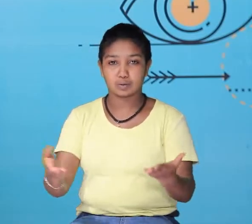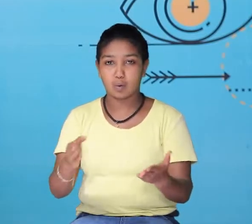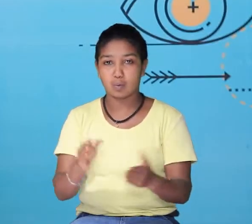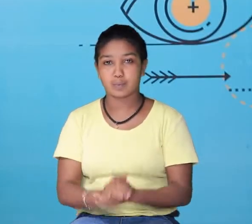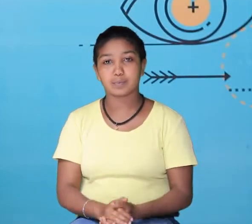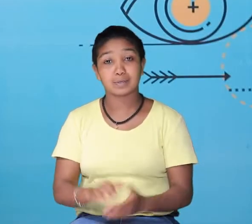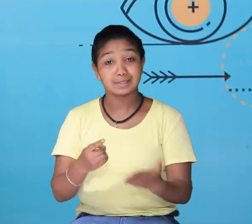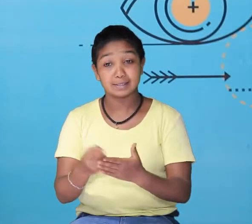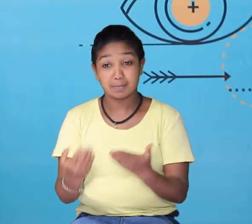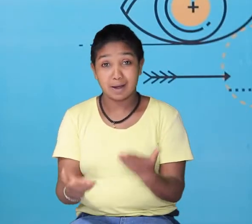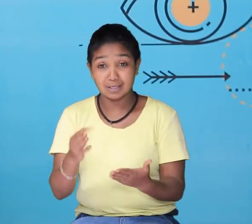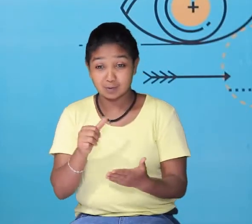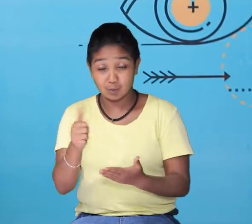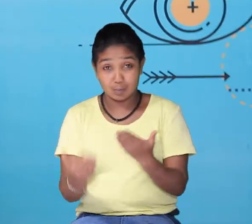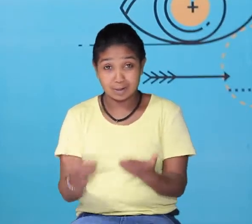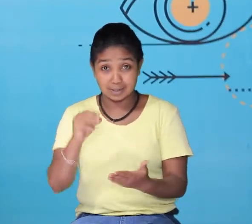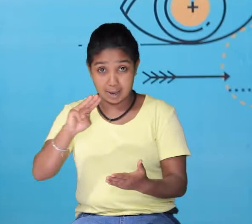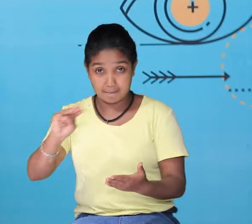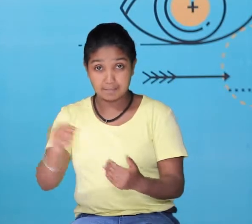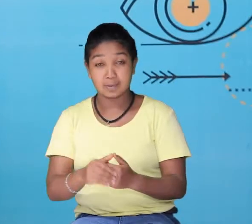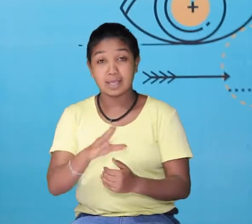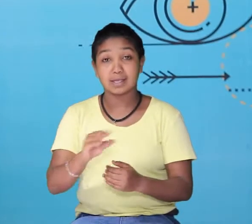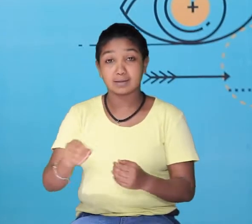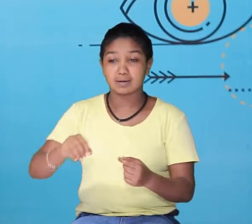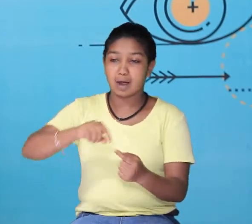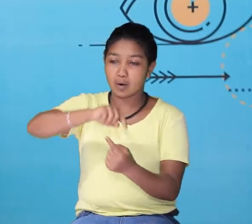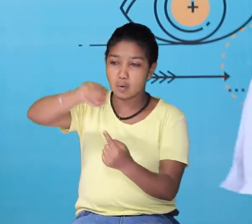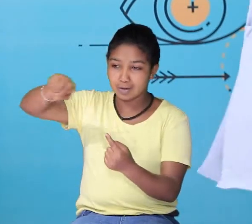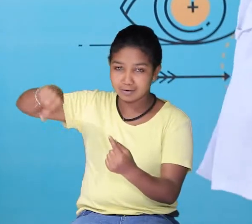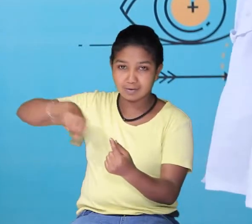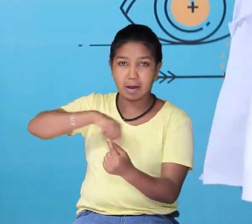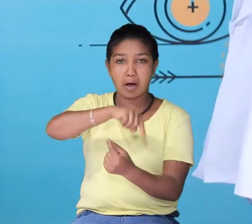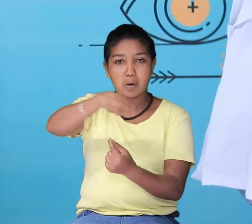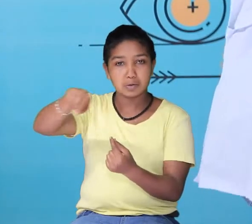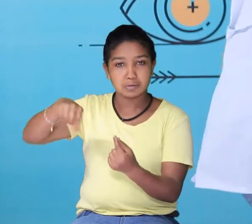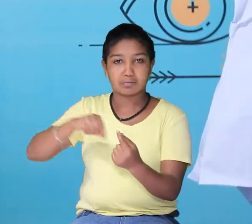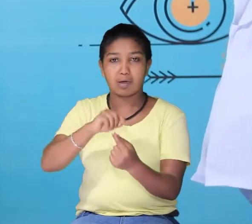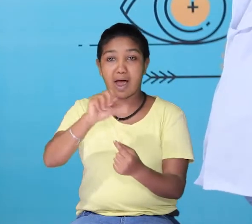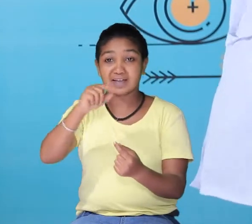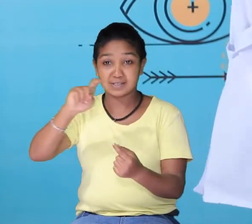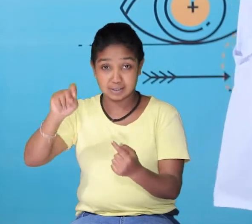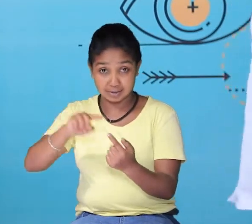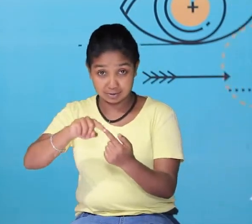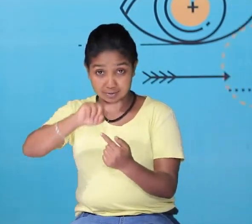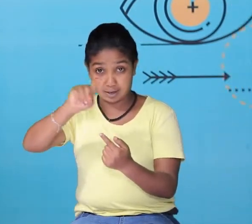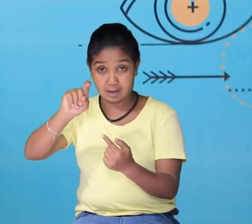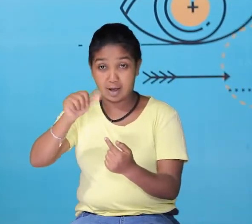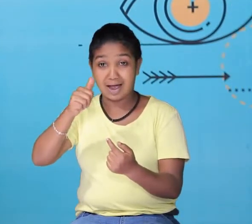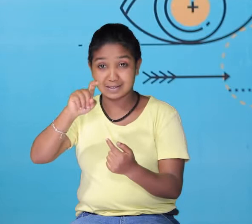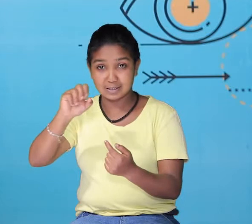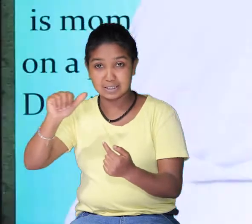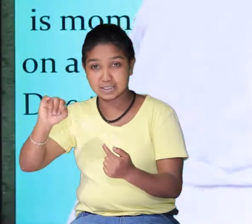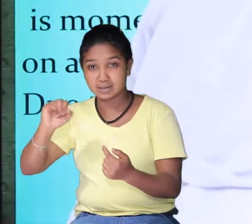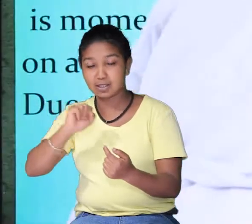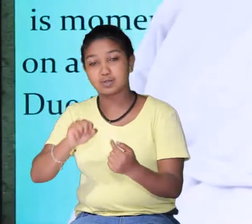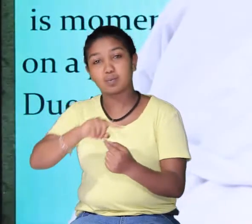mass. This mass has its own mass, m, and it can rotate around a given axis. So while it